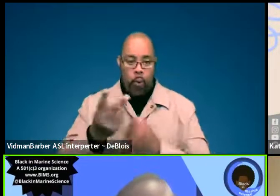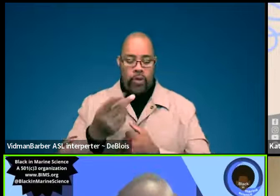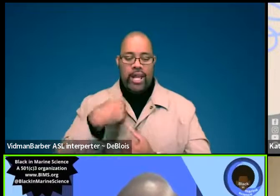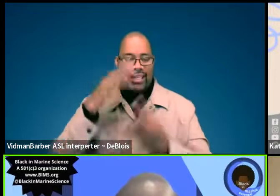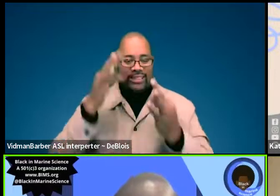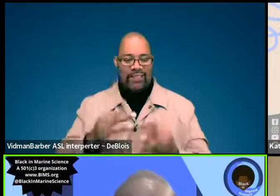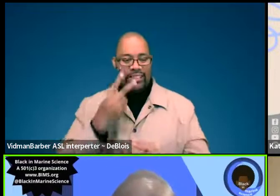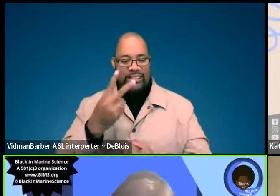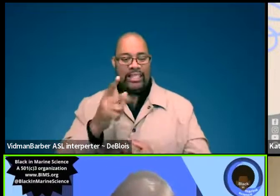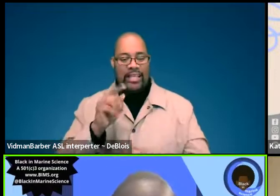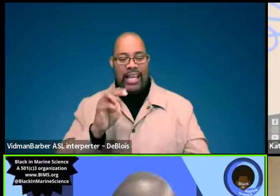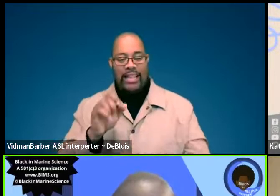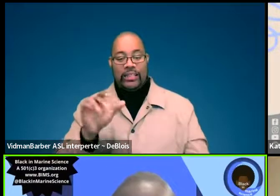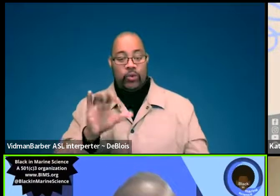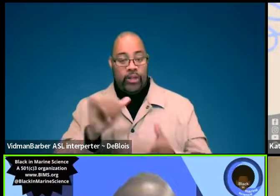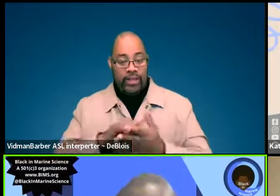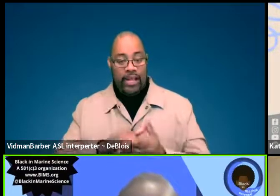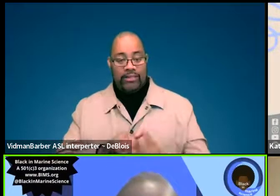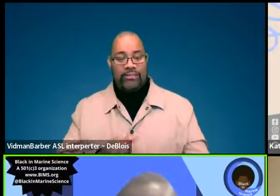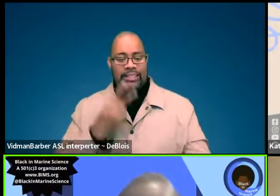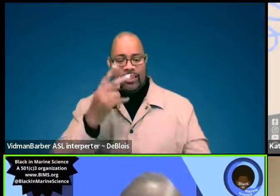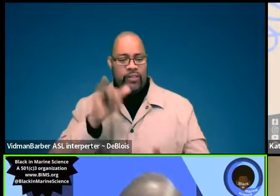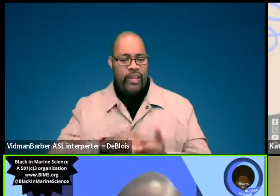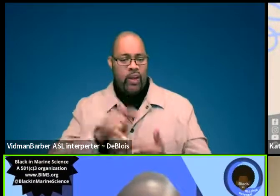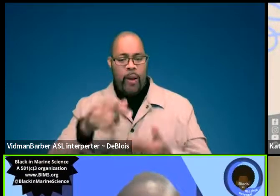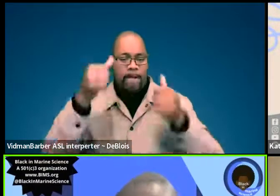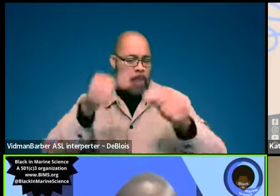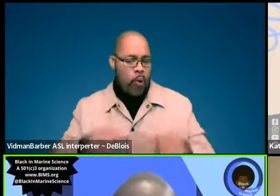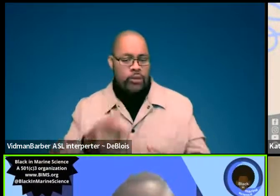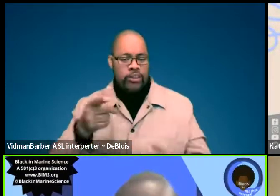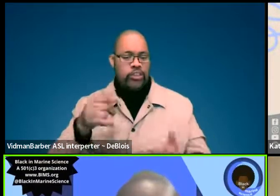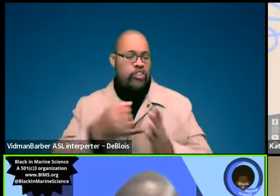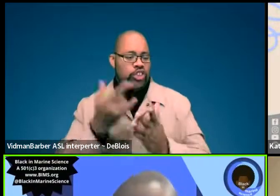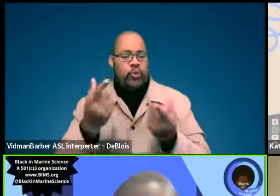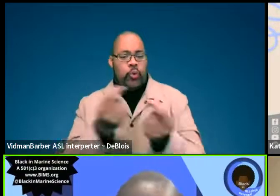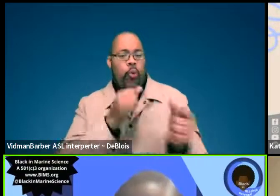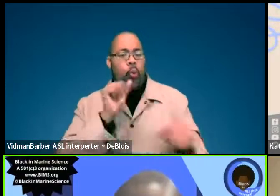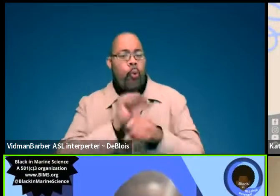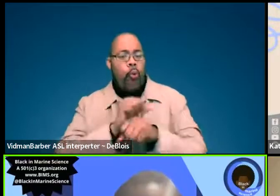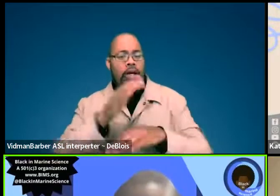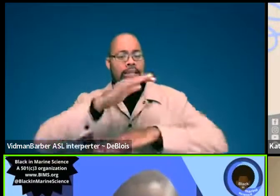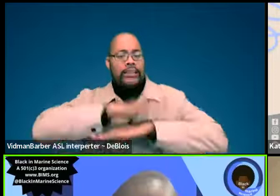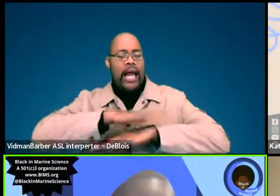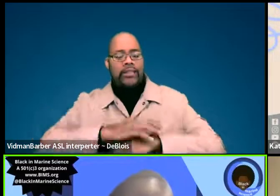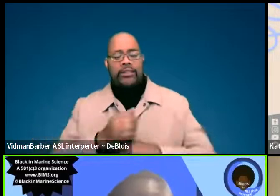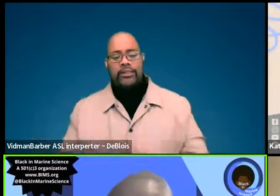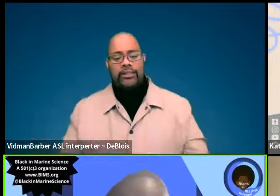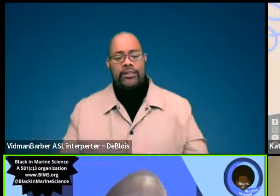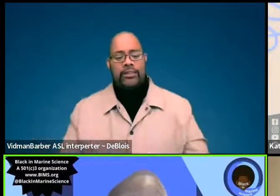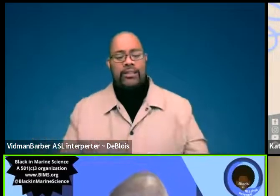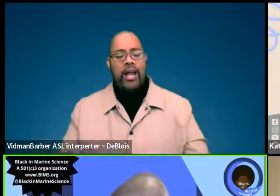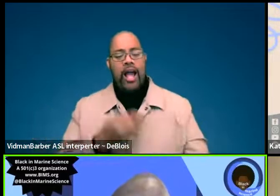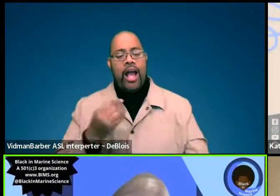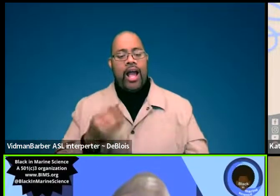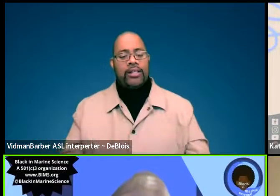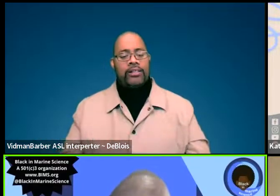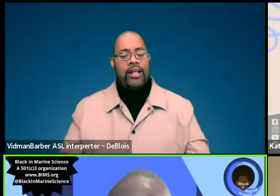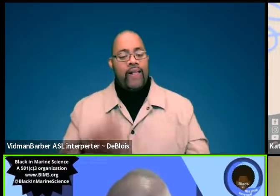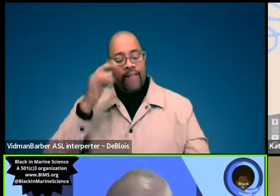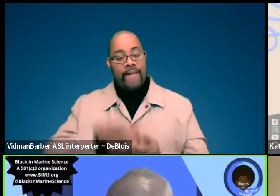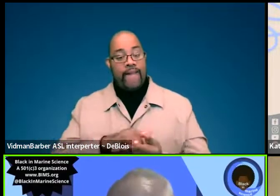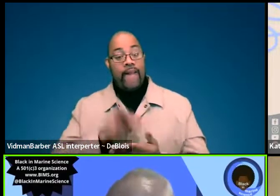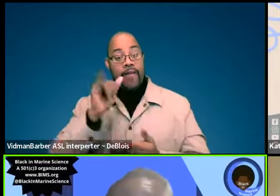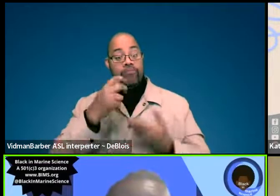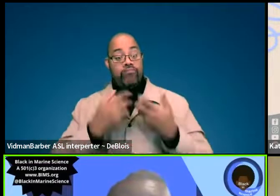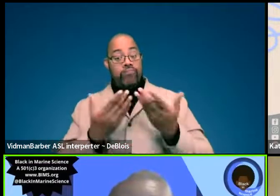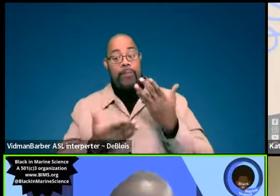definitely seen Katelyn like do that. I've definitely seen her like post, her just like doing work at her desk, for example. And I think that those